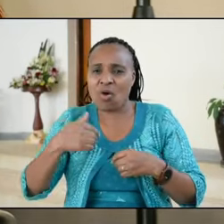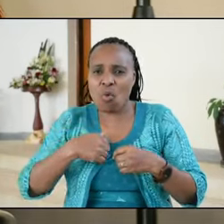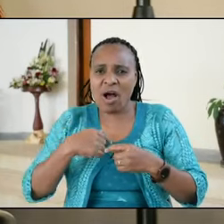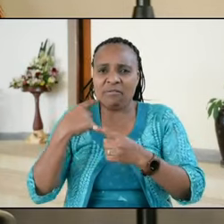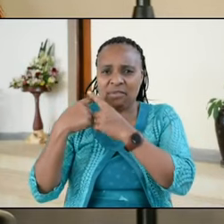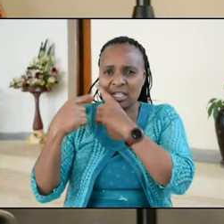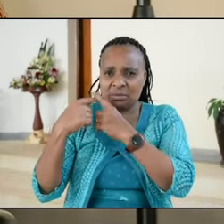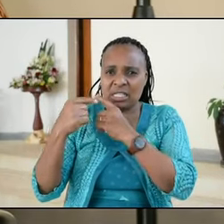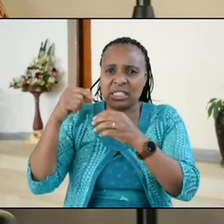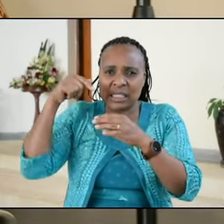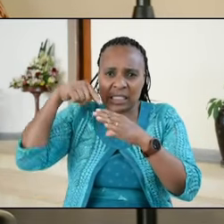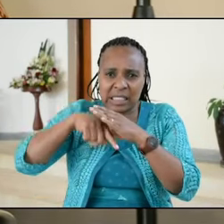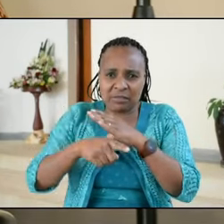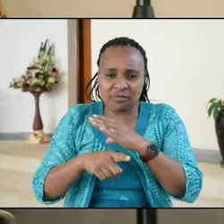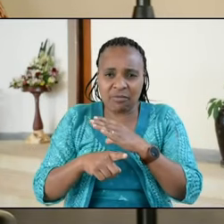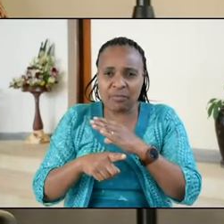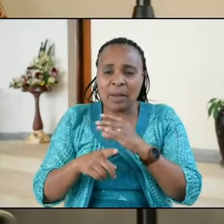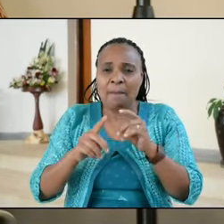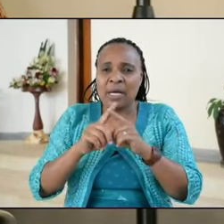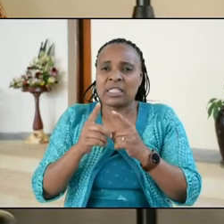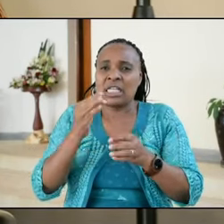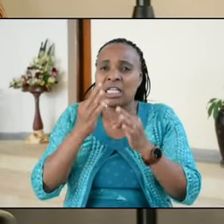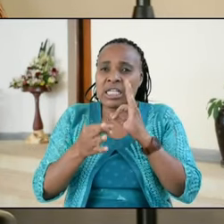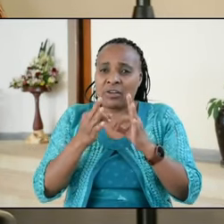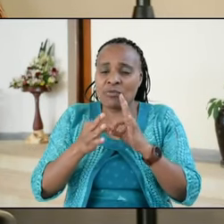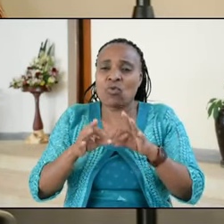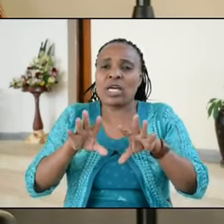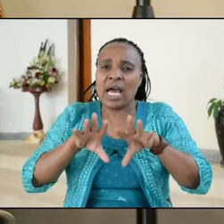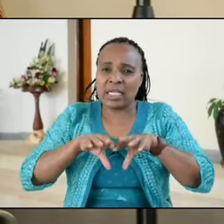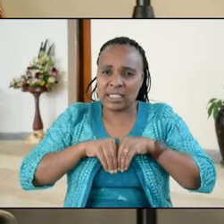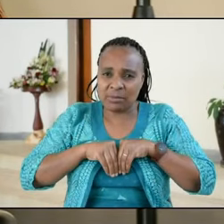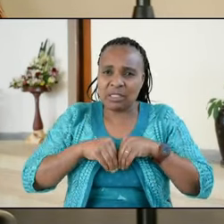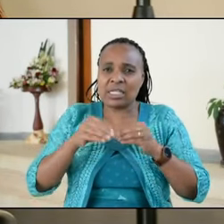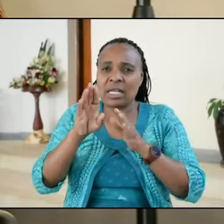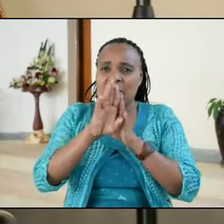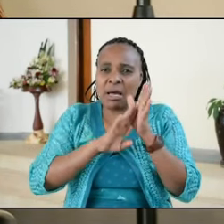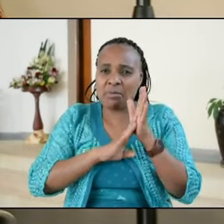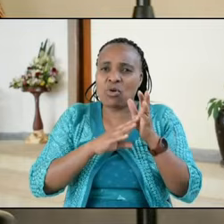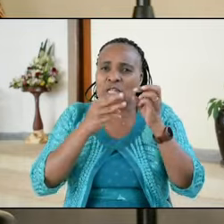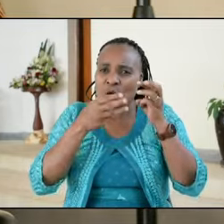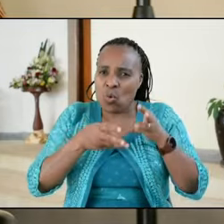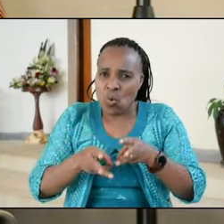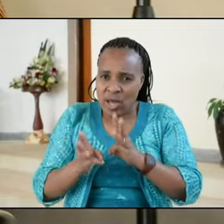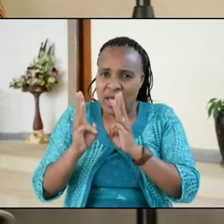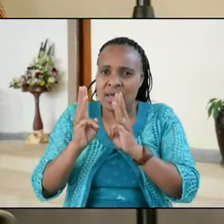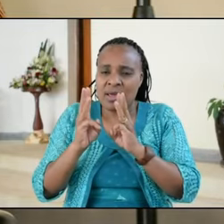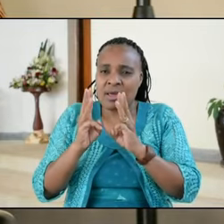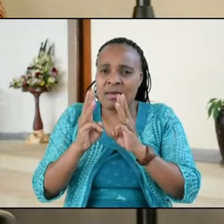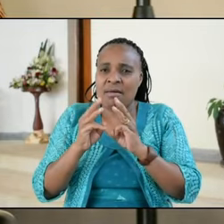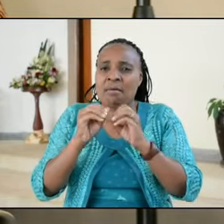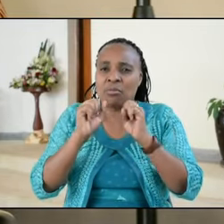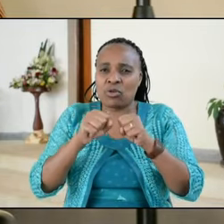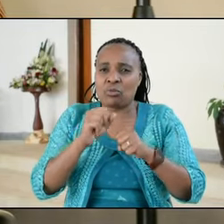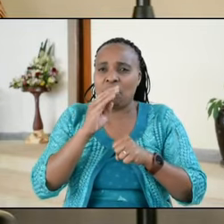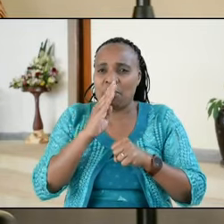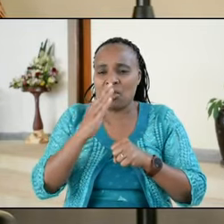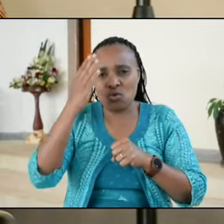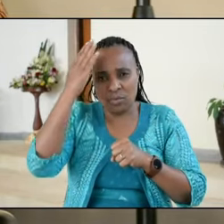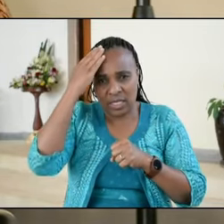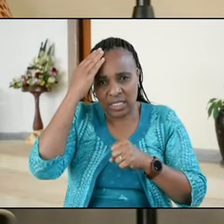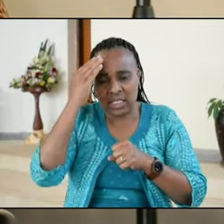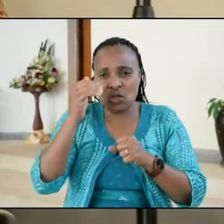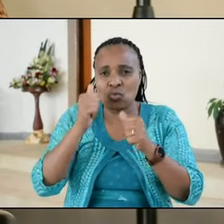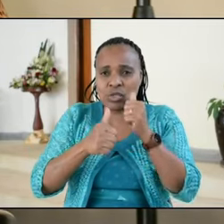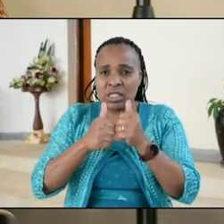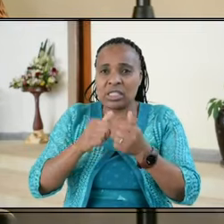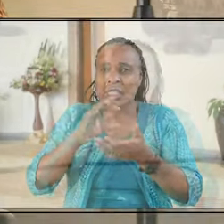or anything else if we do not accept the Bible with humility that the spirit brings with